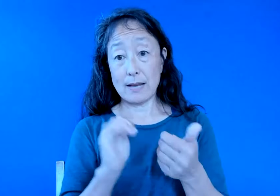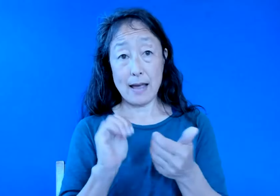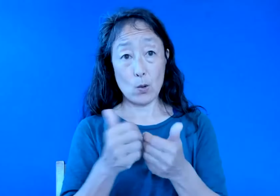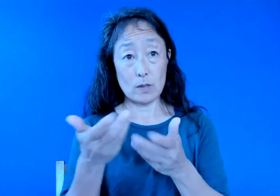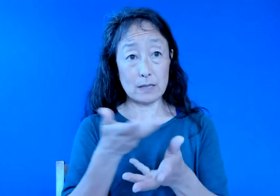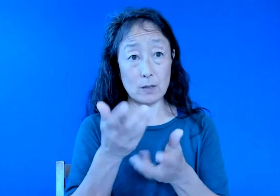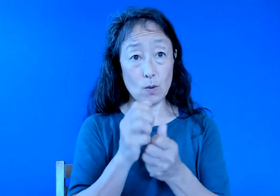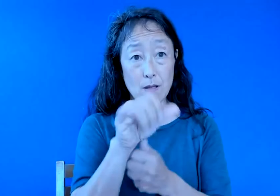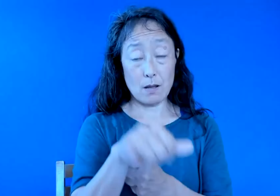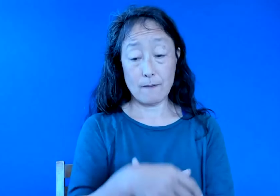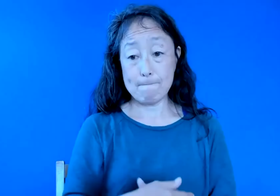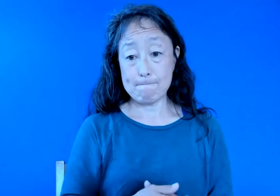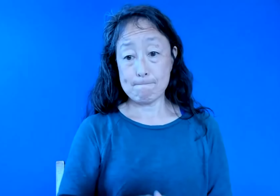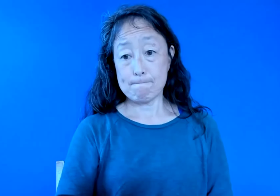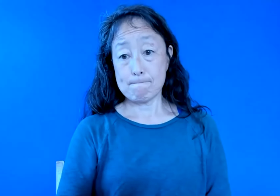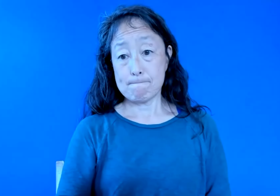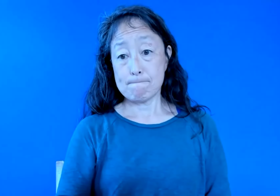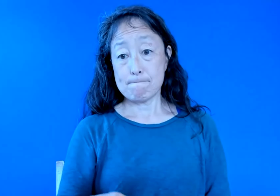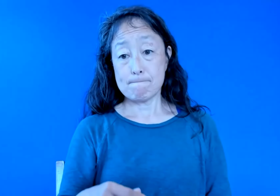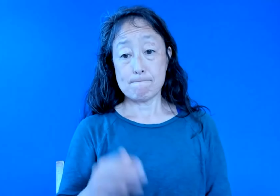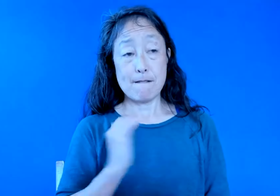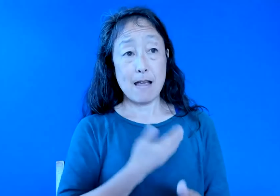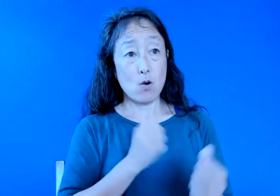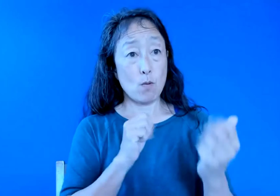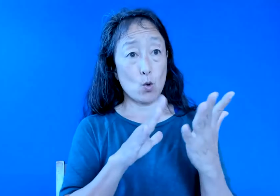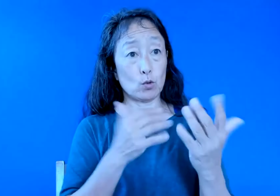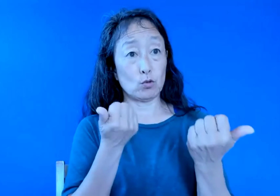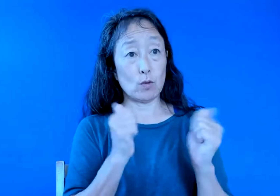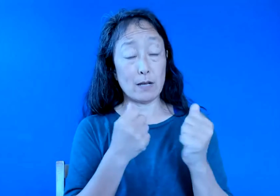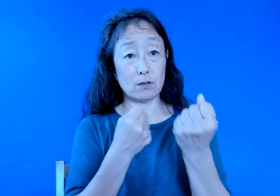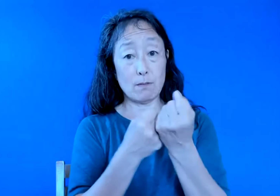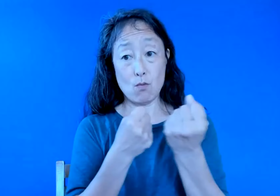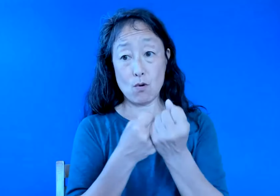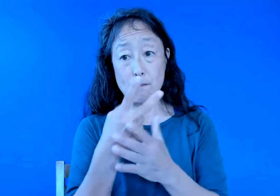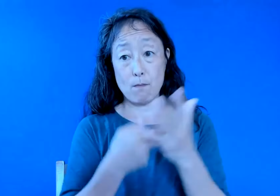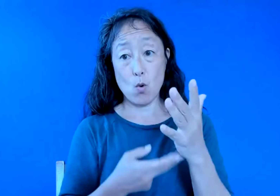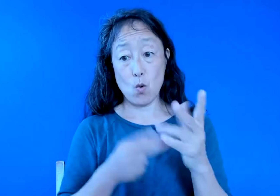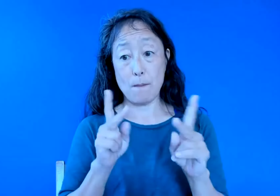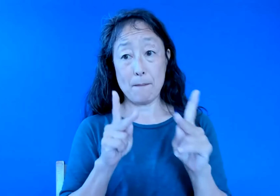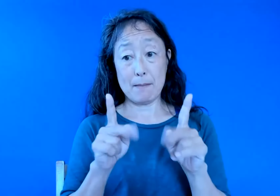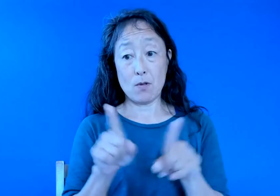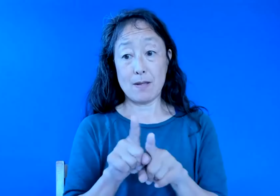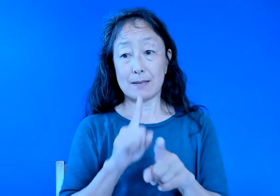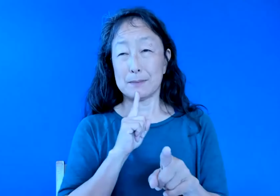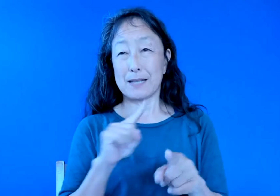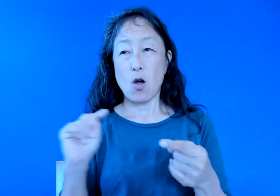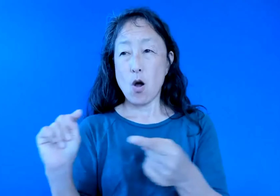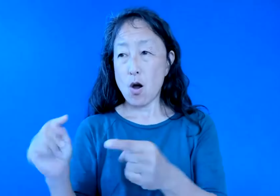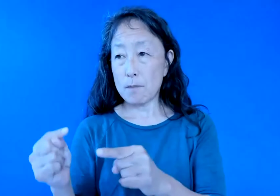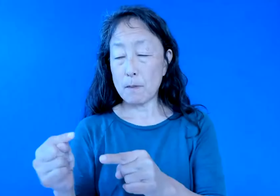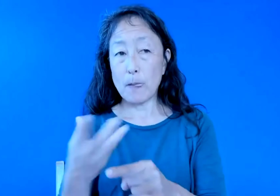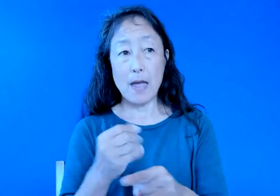like that. Our approach was to try to support both folks as being harmed and